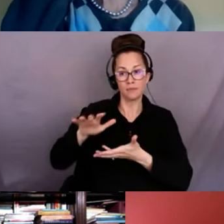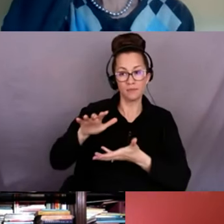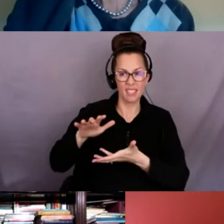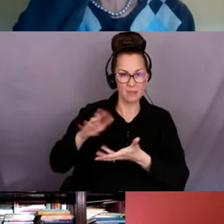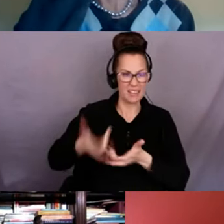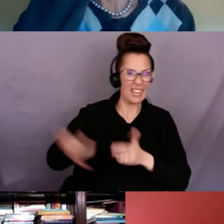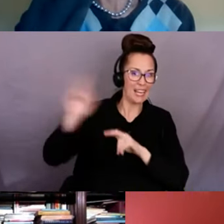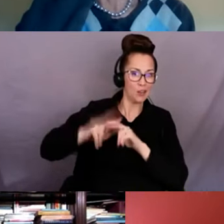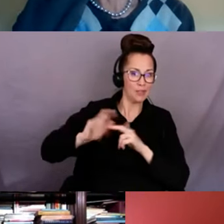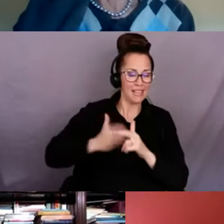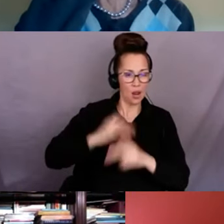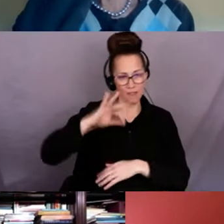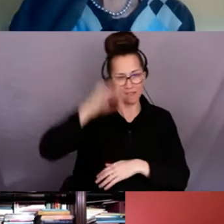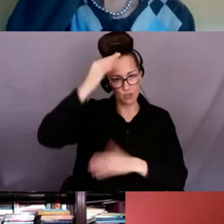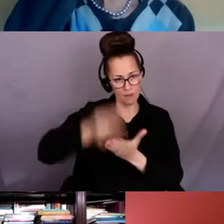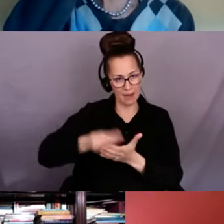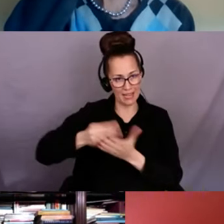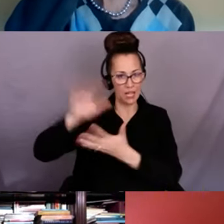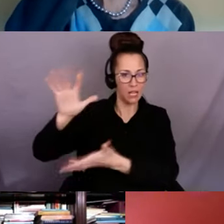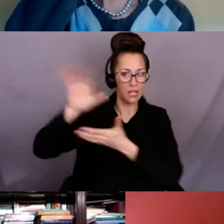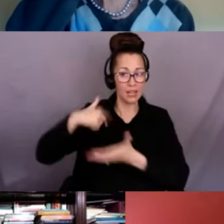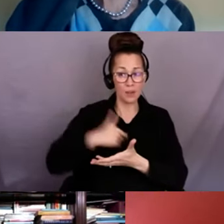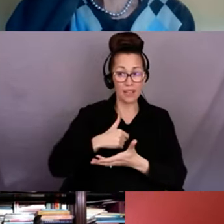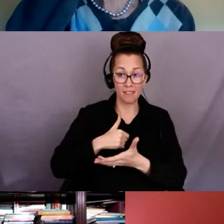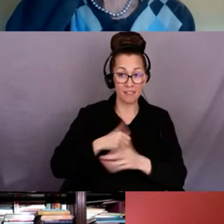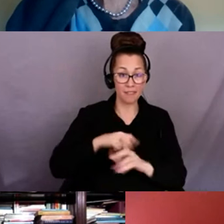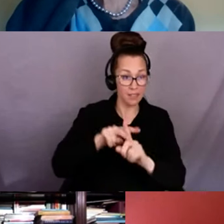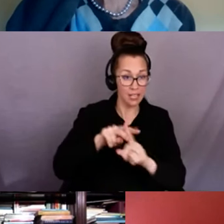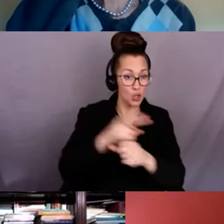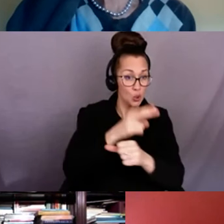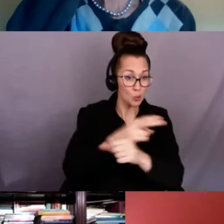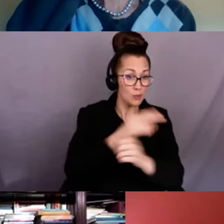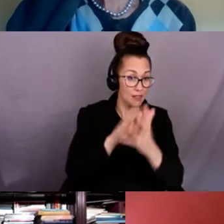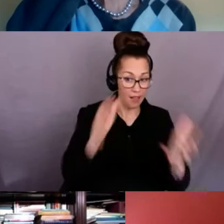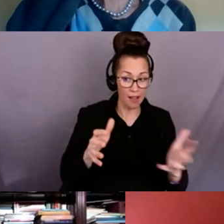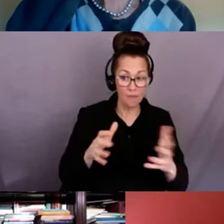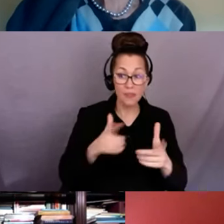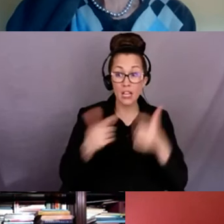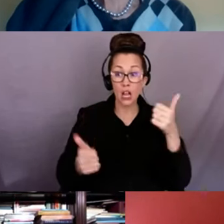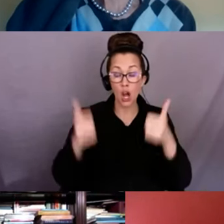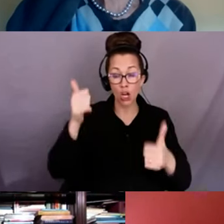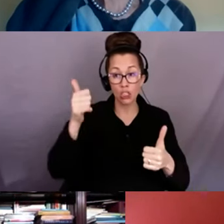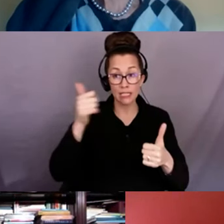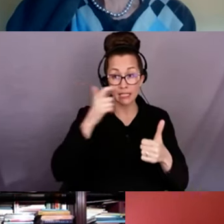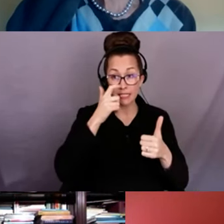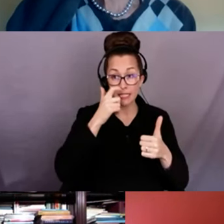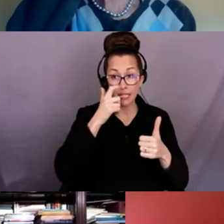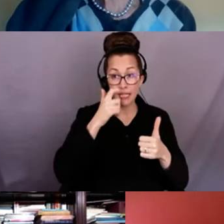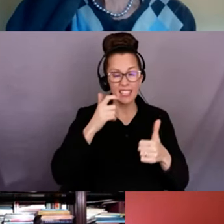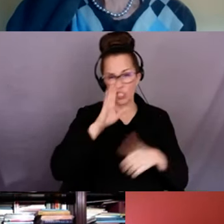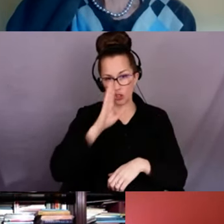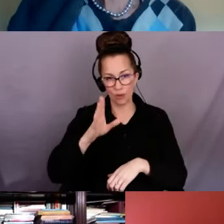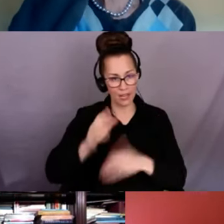federal match, which we have been able to use in lots of great ways. The largest way that we're using that is, again, going directly to our direct